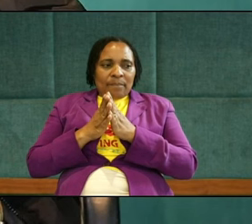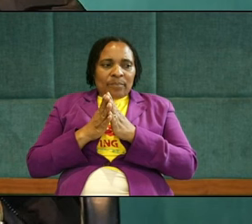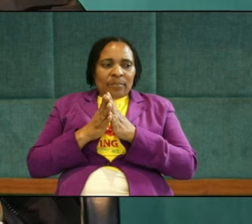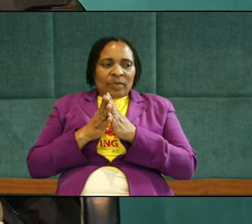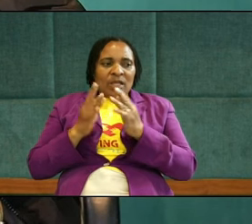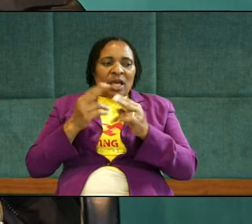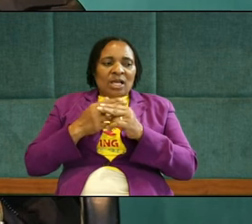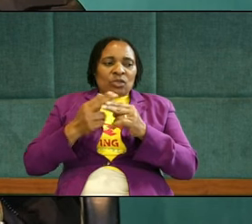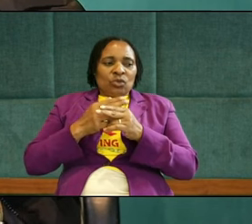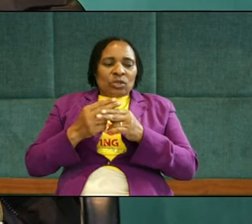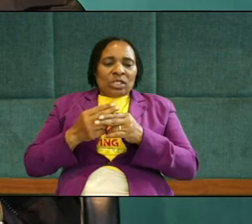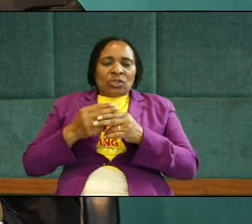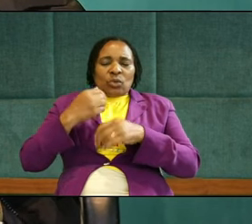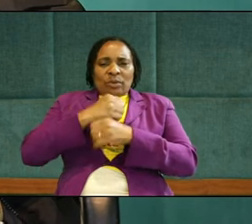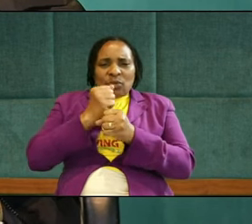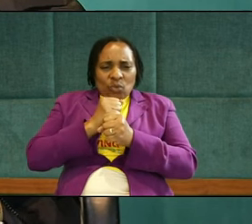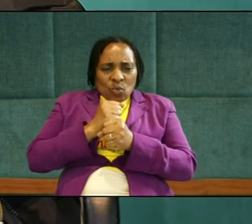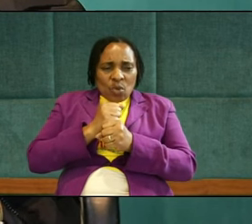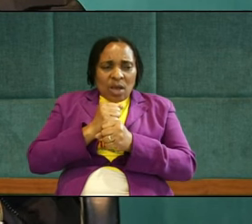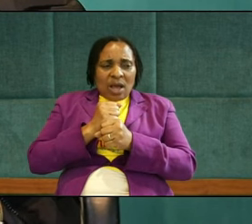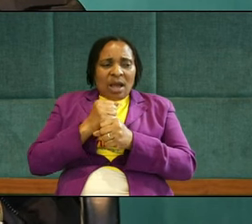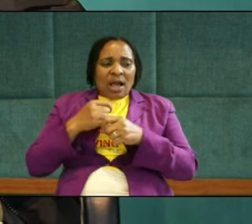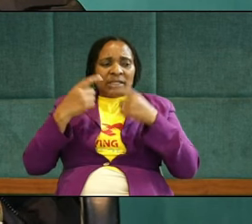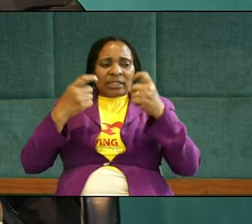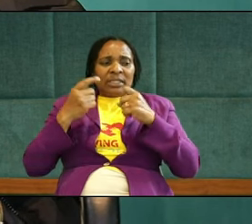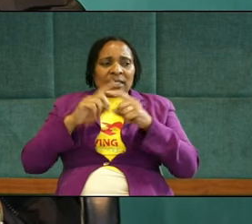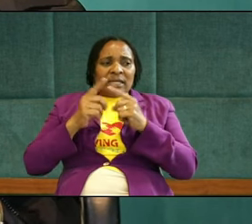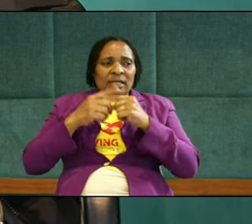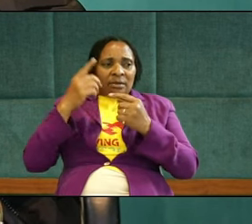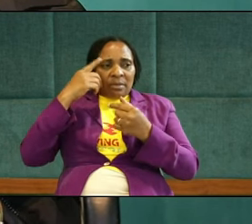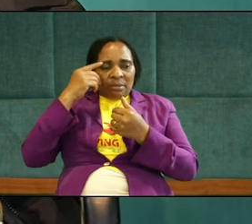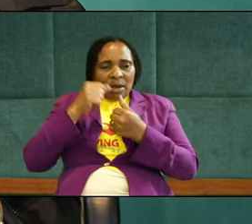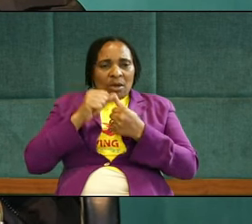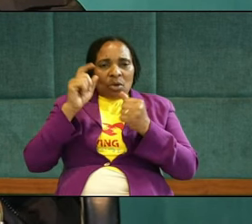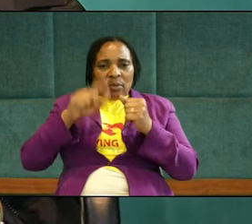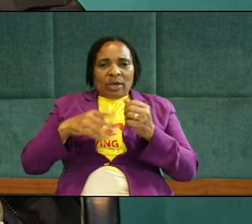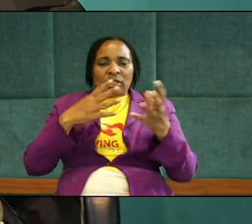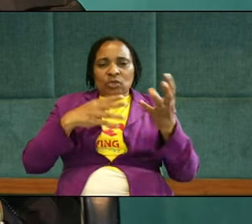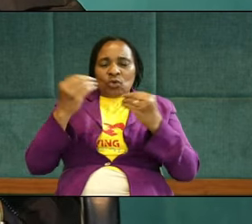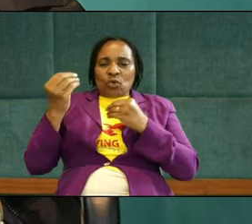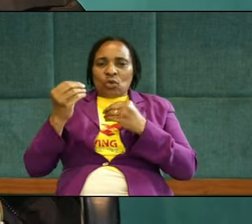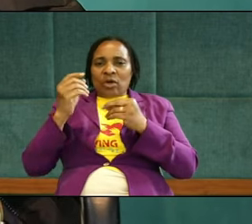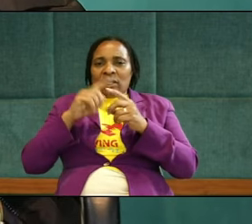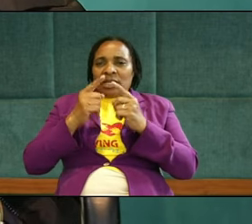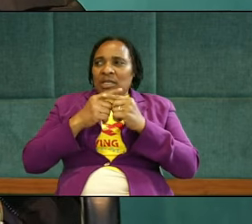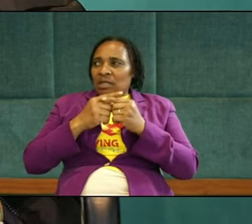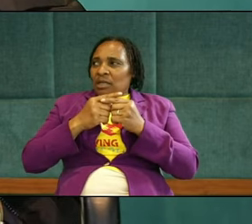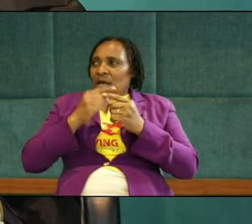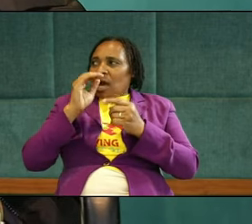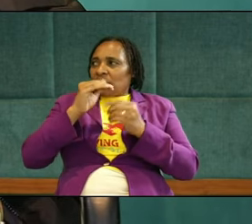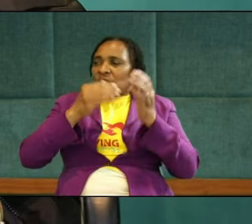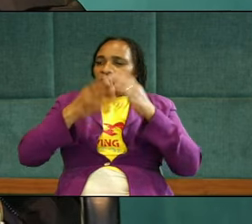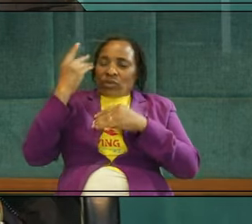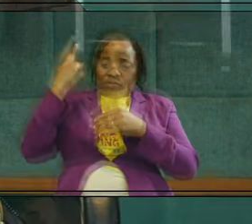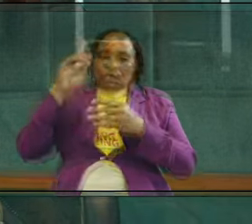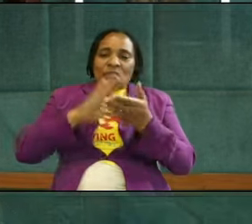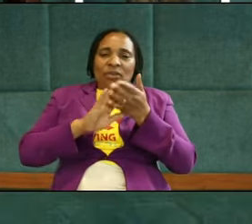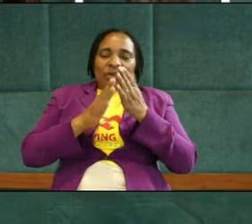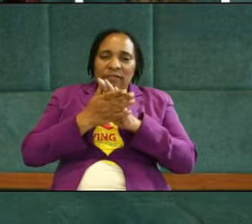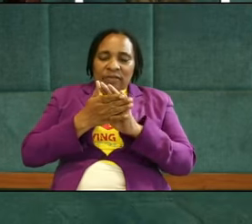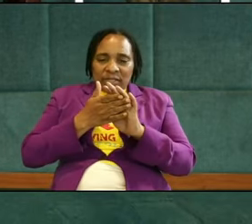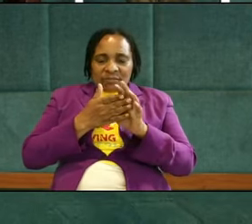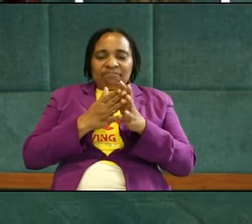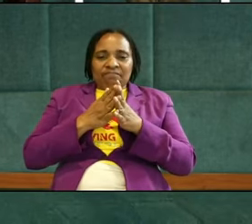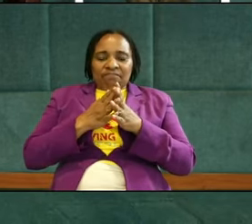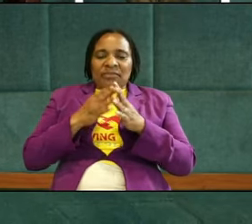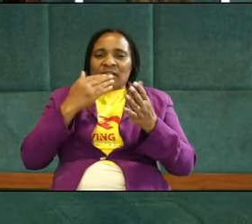as soon as we commit a sin and then we realize we have to go and we have to repent and ask God for his forgiveness. Thanks for